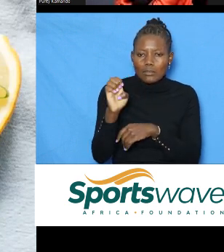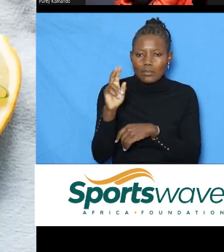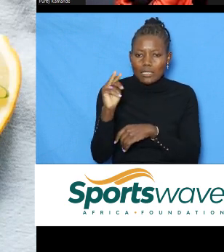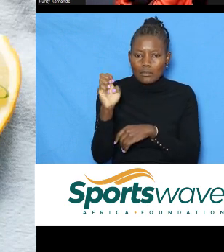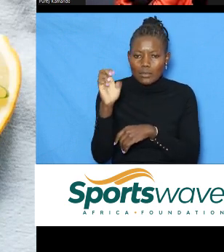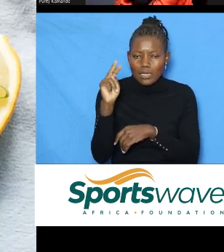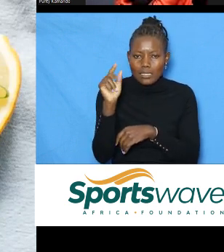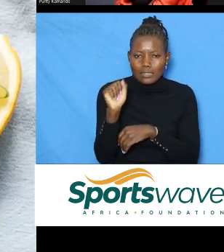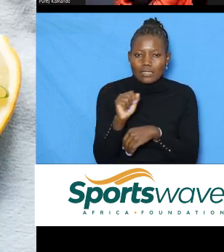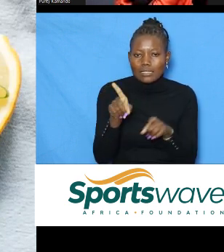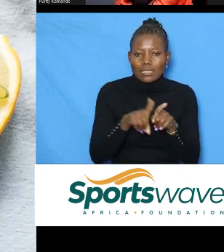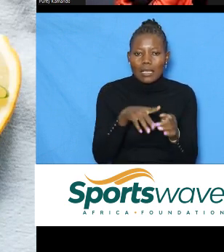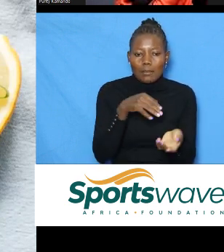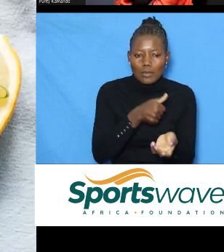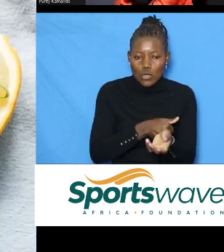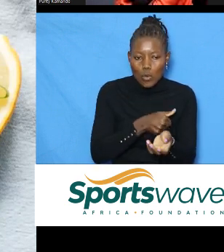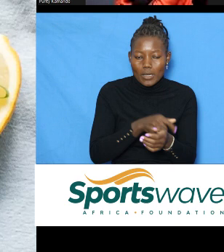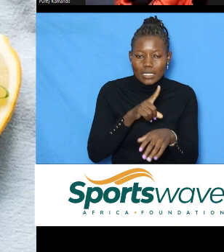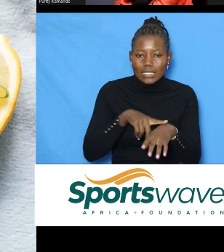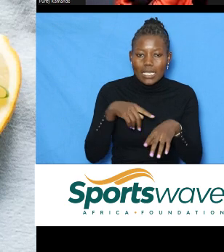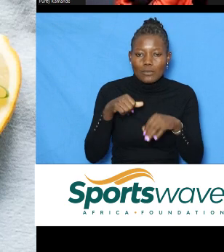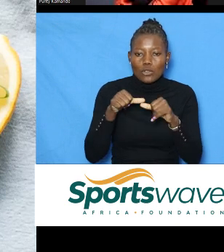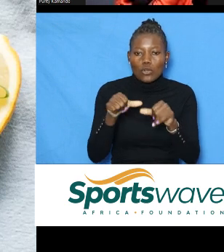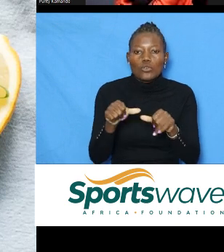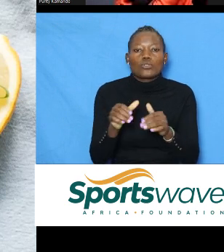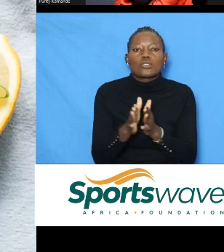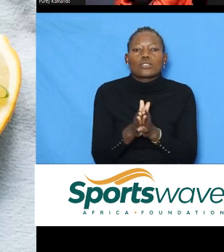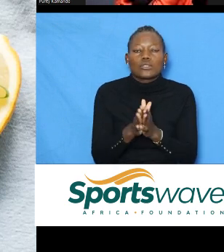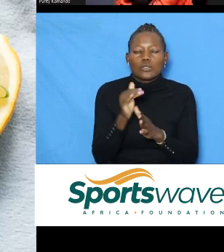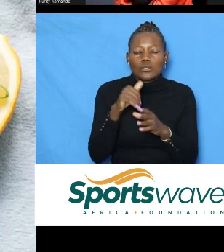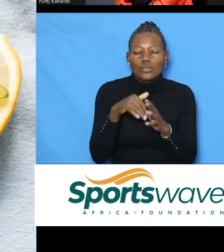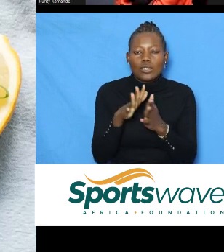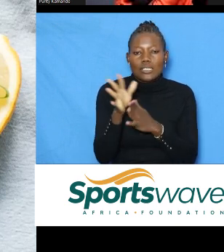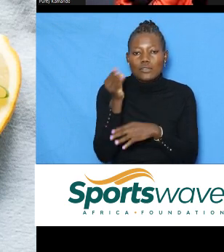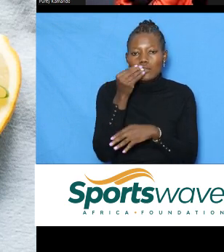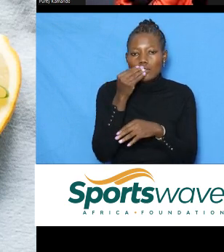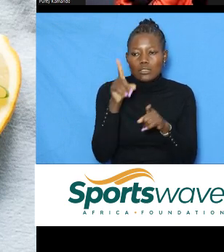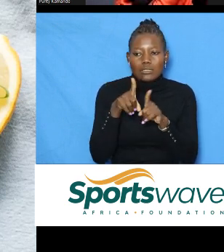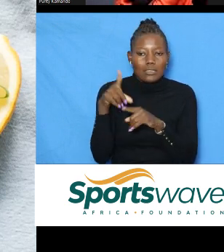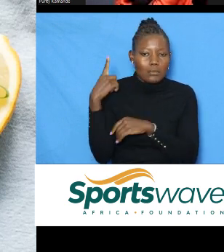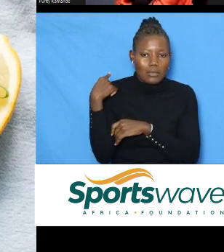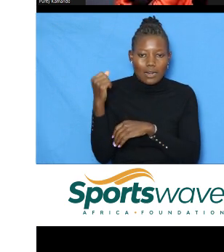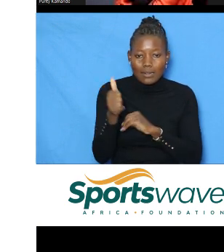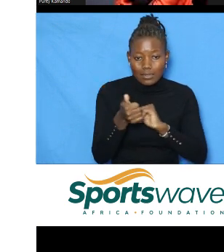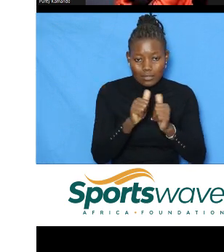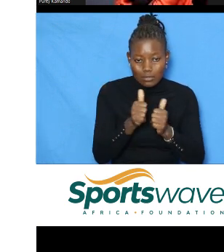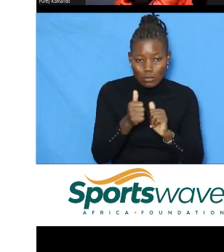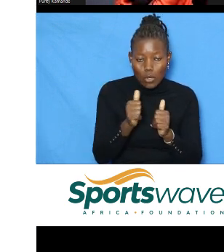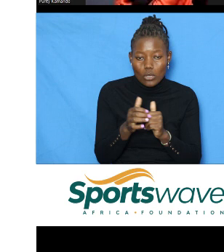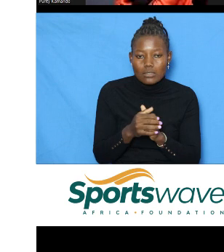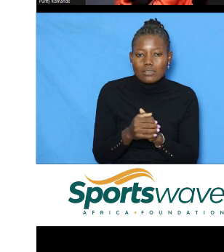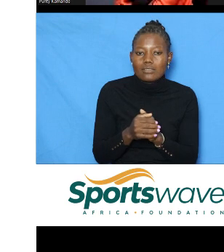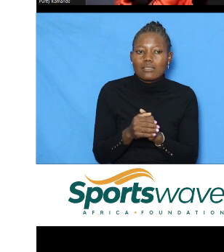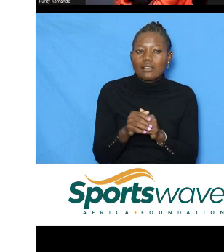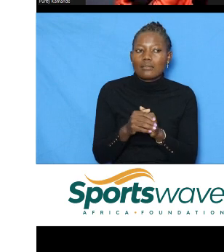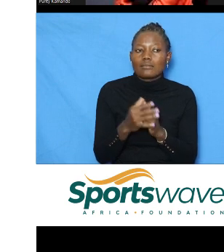as we go along as an emerging trend when it comes to nutrition and in current sports currently. So we will